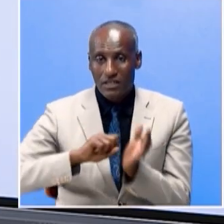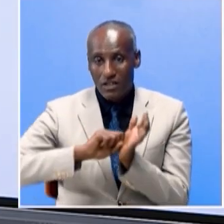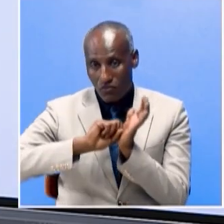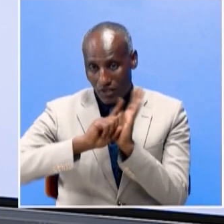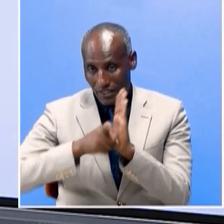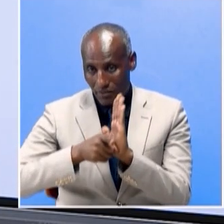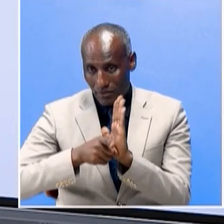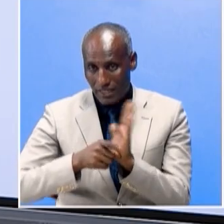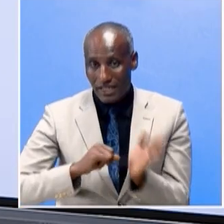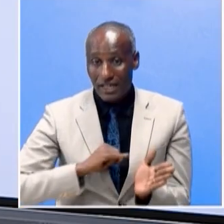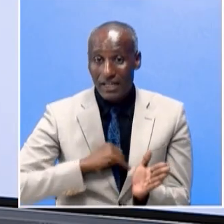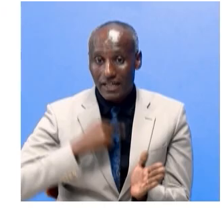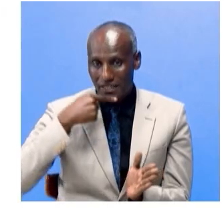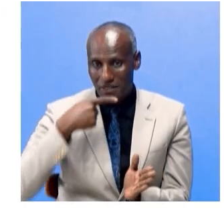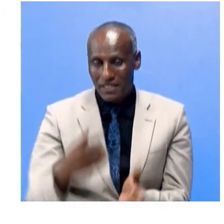here,